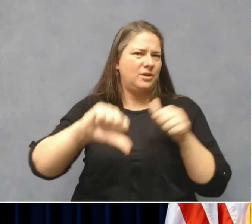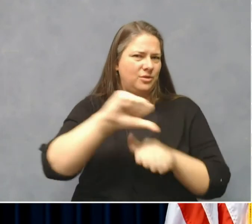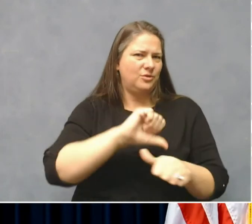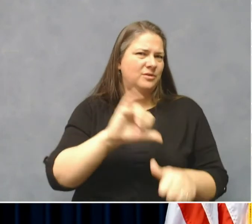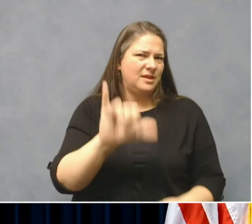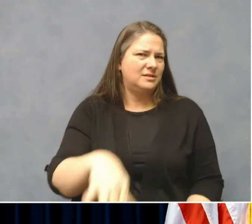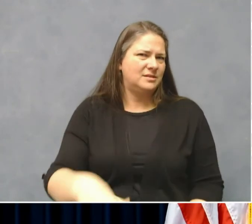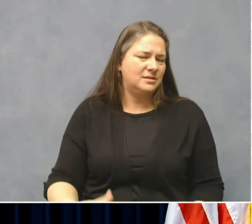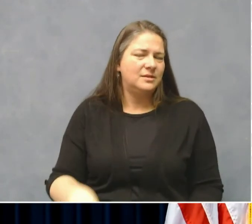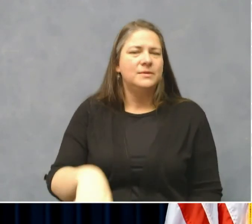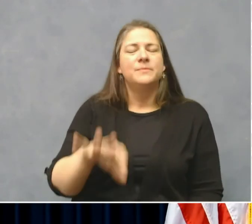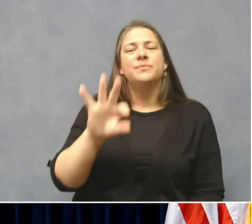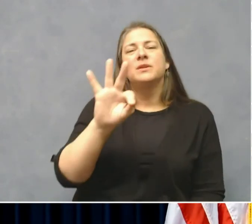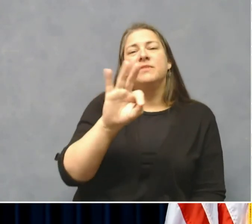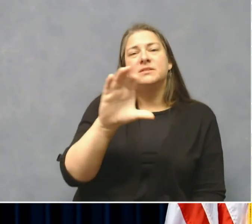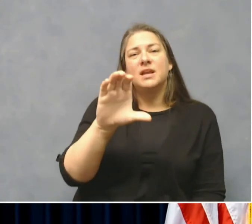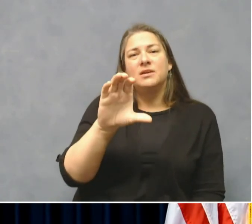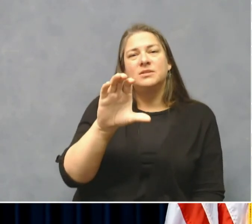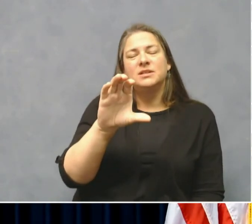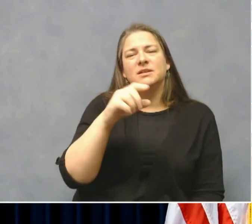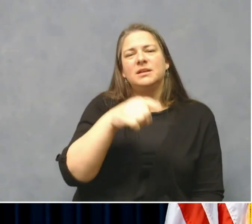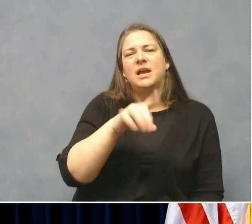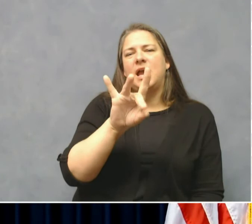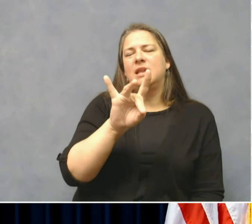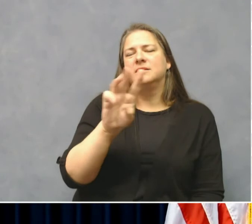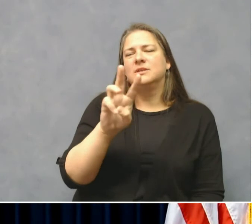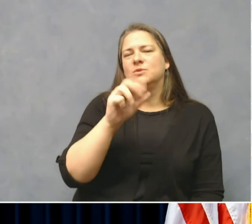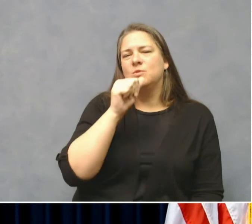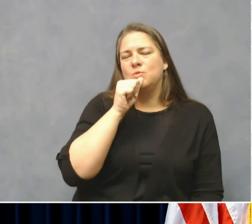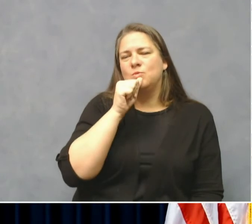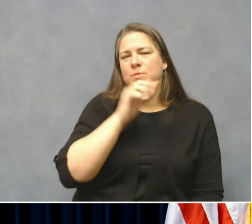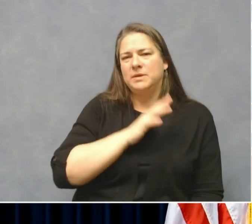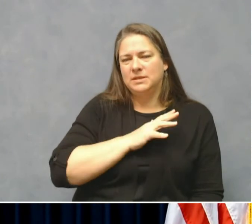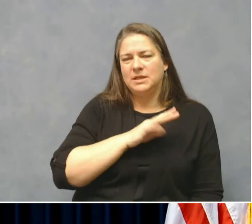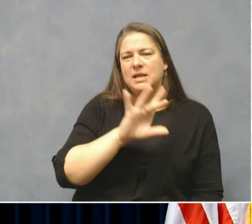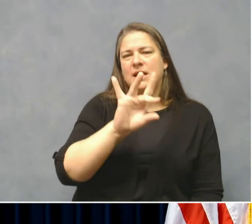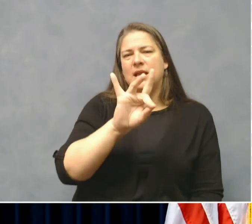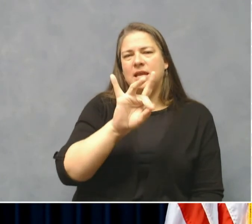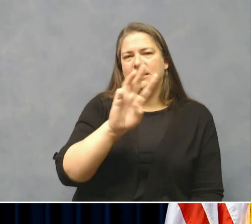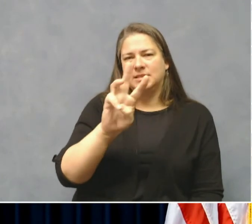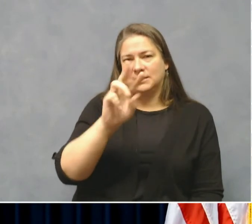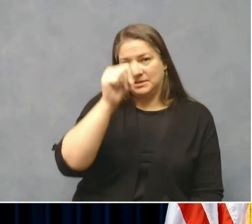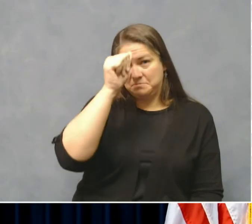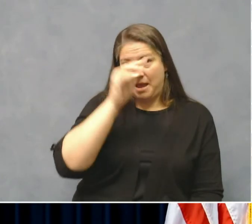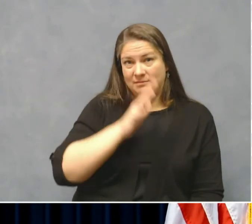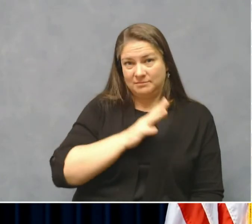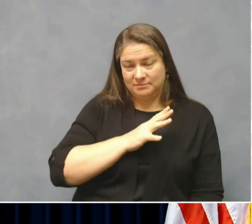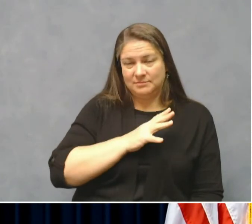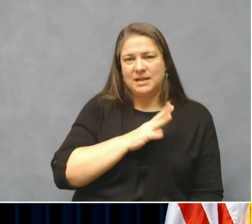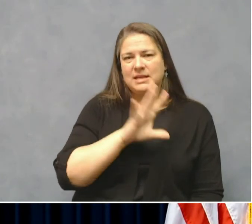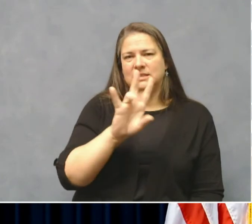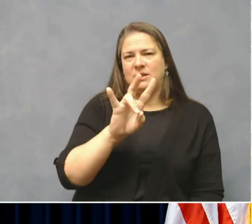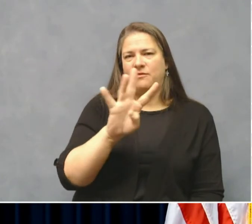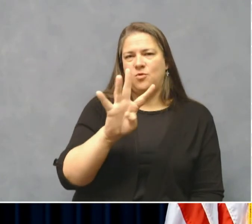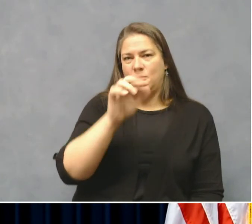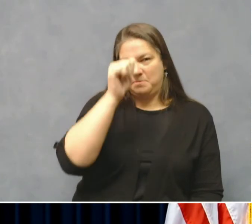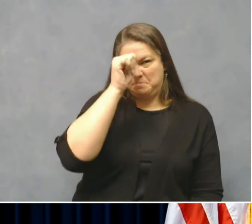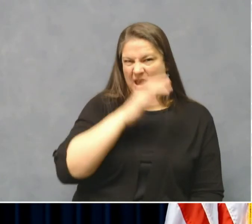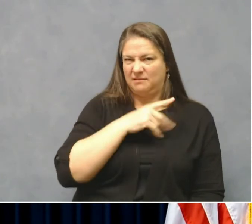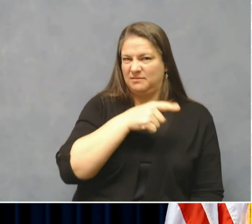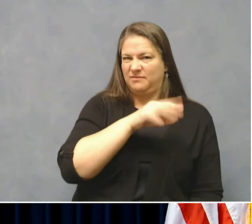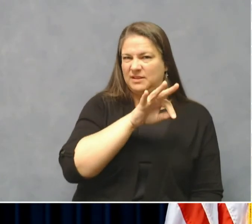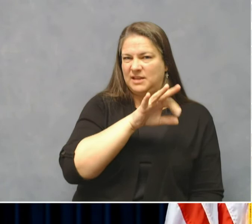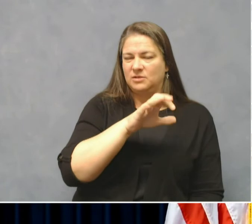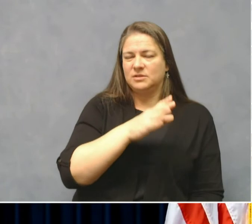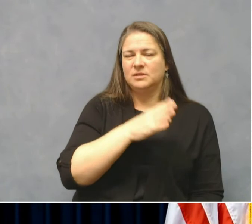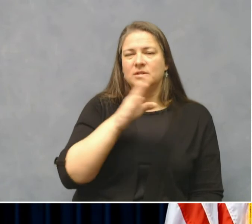Fayette County lost an 86-year-old woman, an 86-year-old man, and a 74-year-old man. Floyd County,